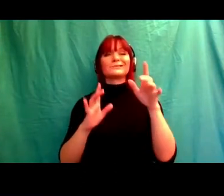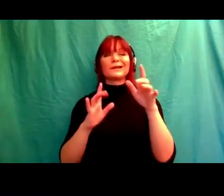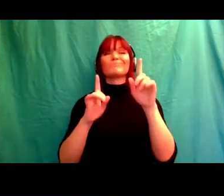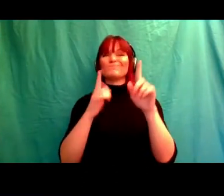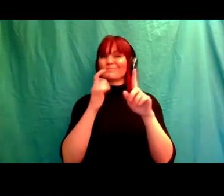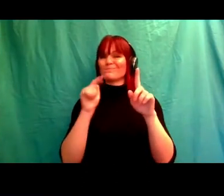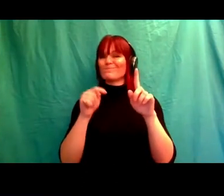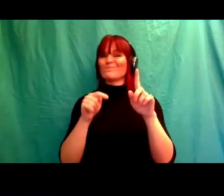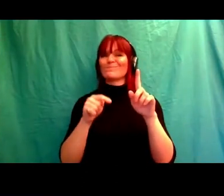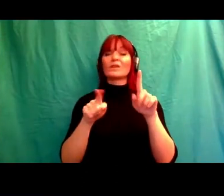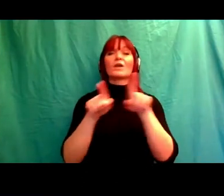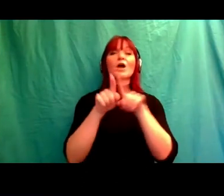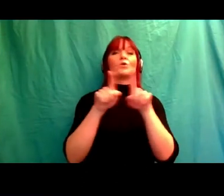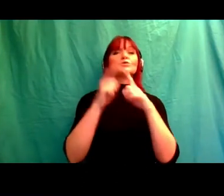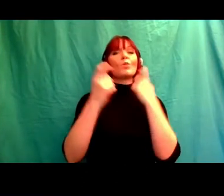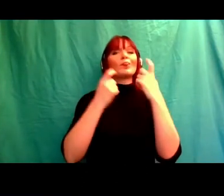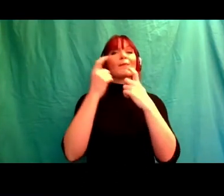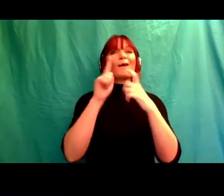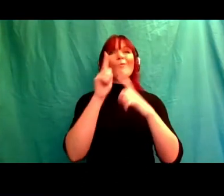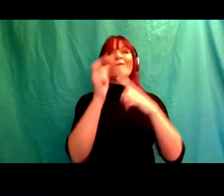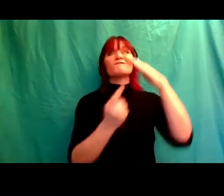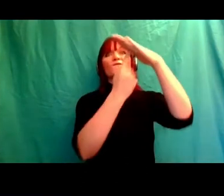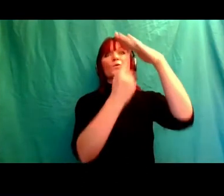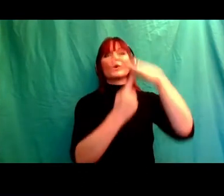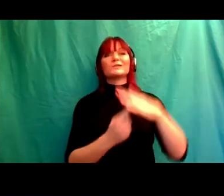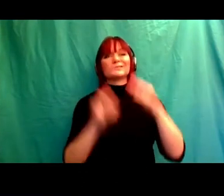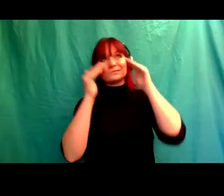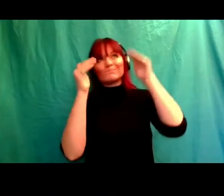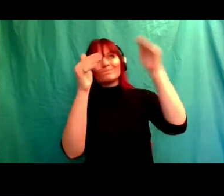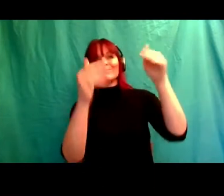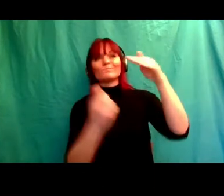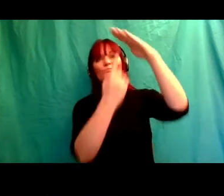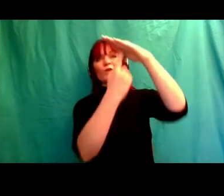the maelstrom of policy issues was what stood out for me from Richard.